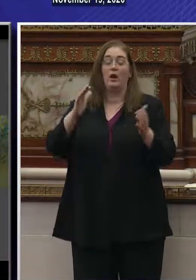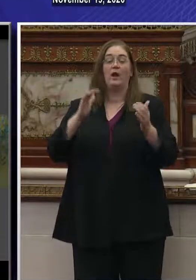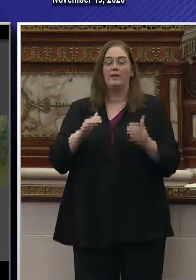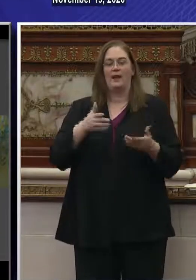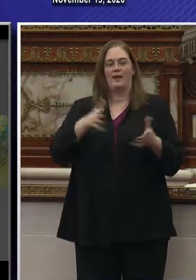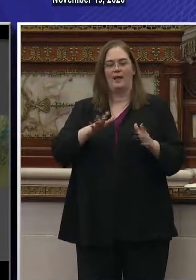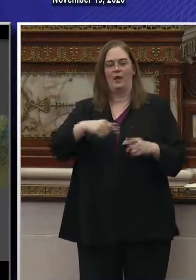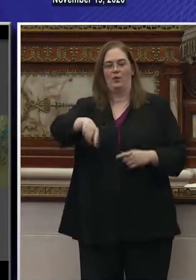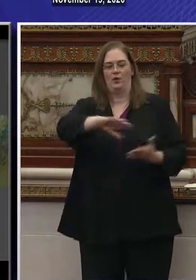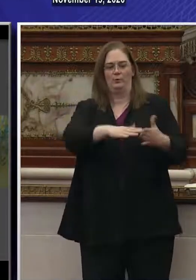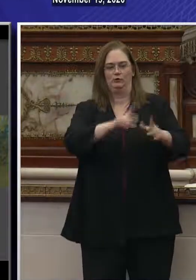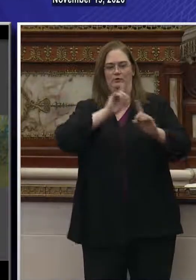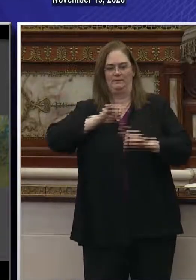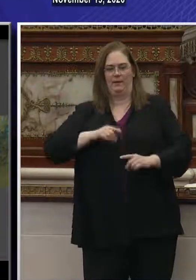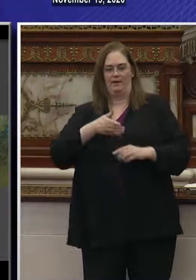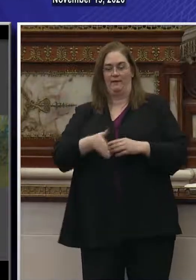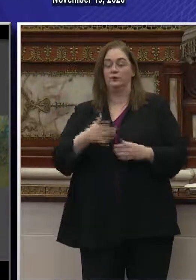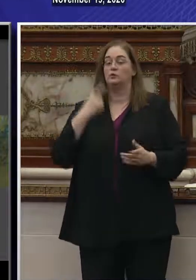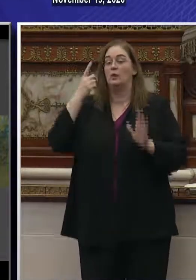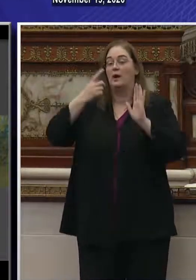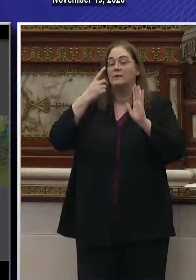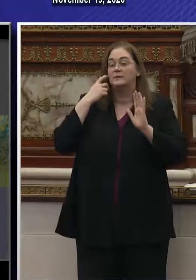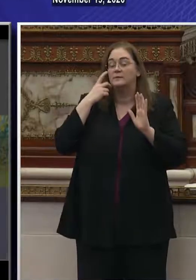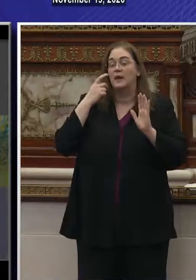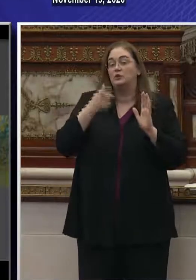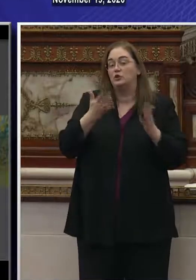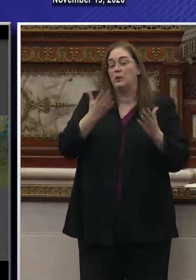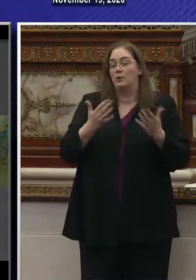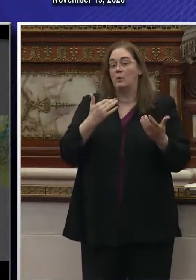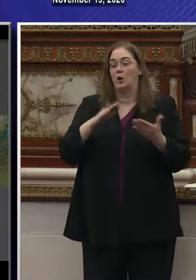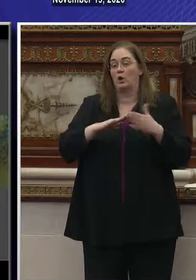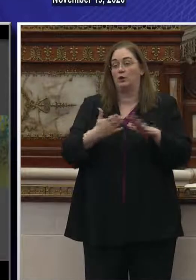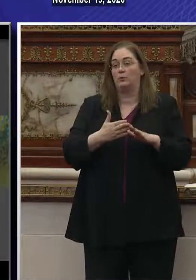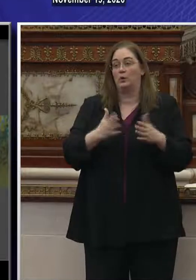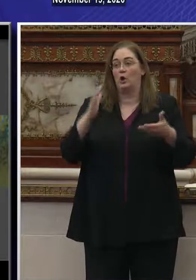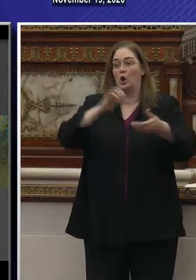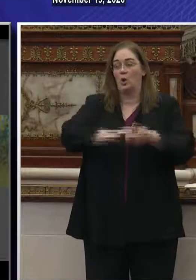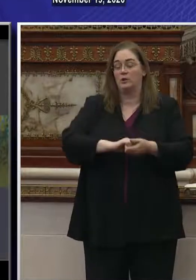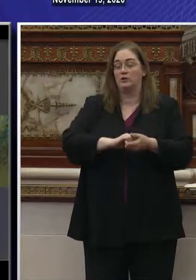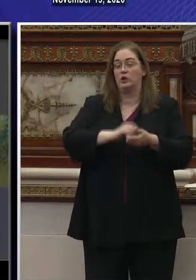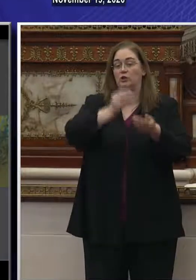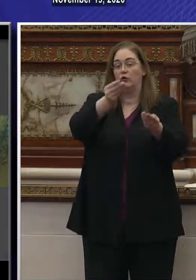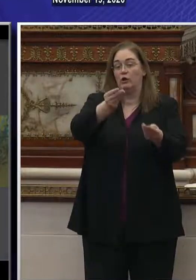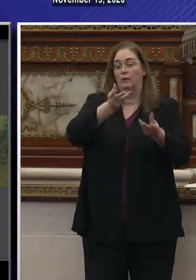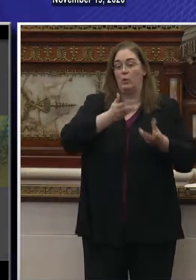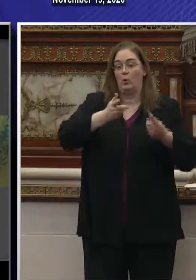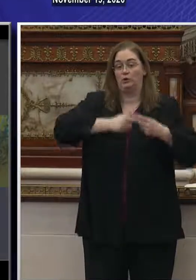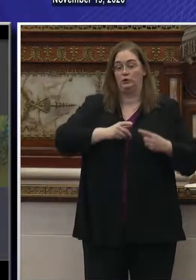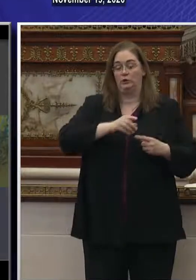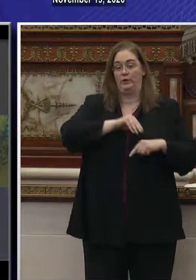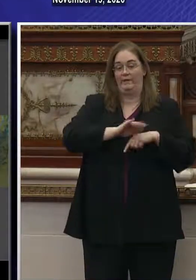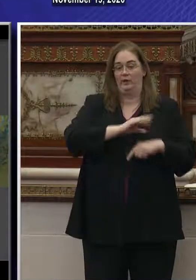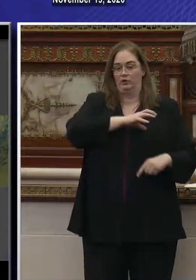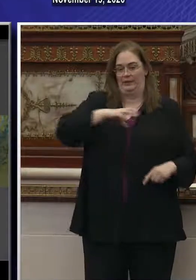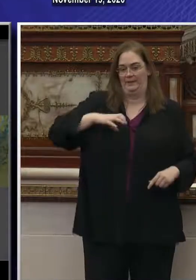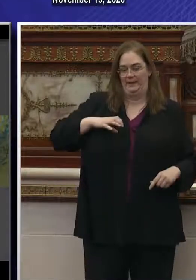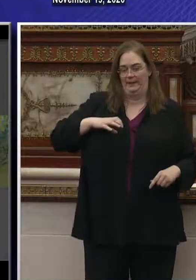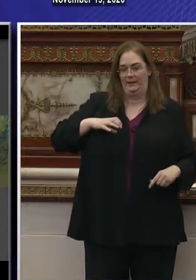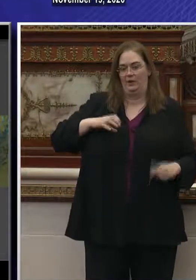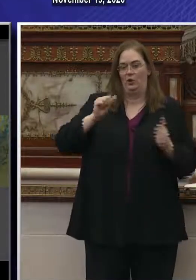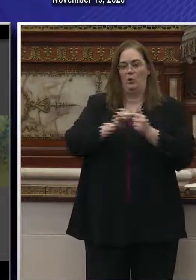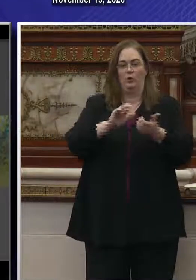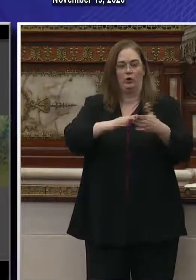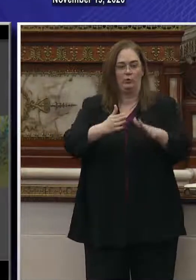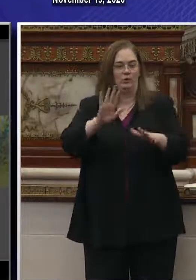letting them respond. So I would suspect, for example, that you might want a community coalition to report into the advisory committee with